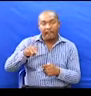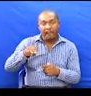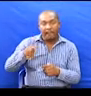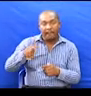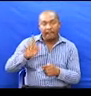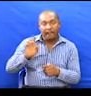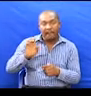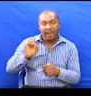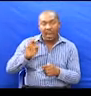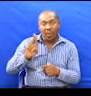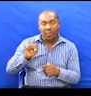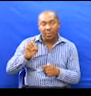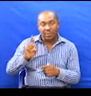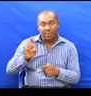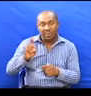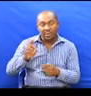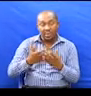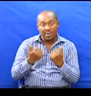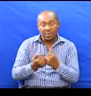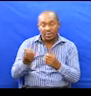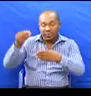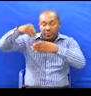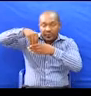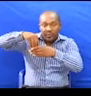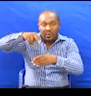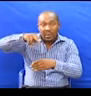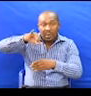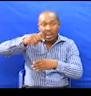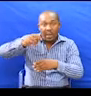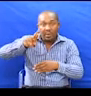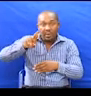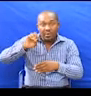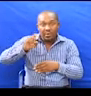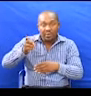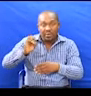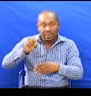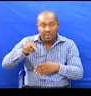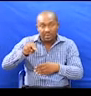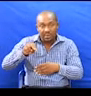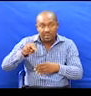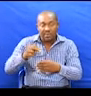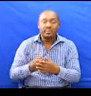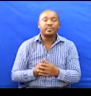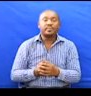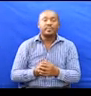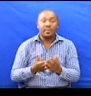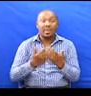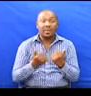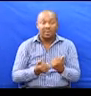of that nitrogen in the what? In the food substance. So that's why they are known as